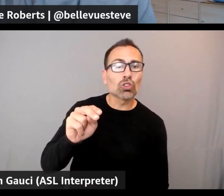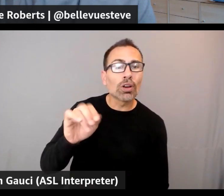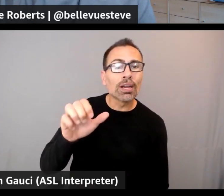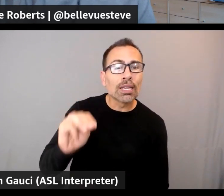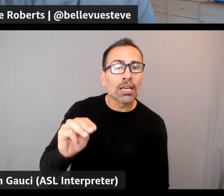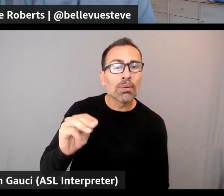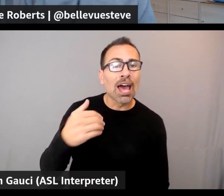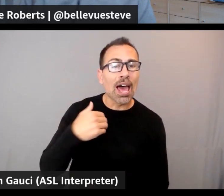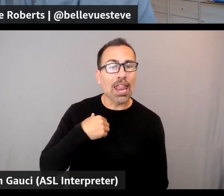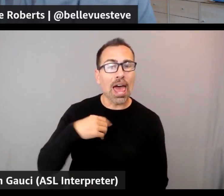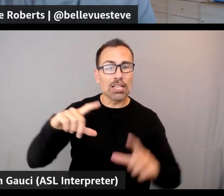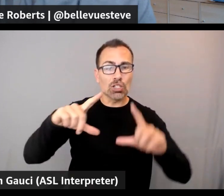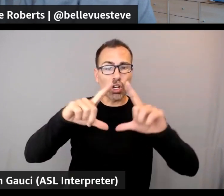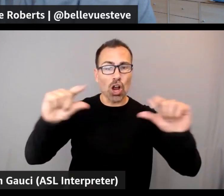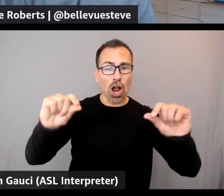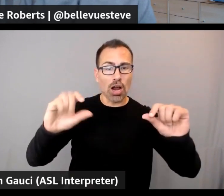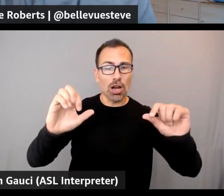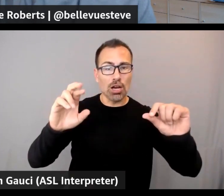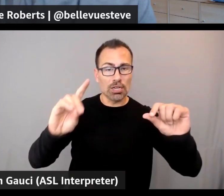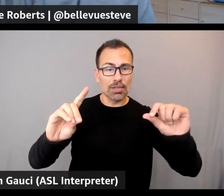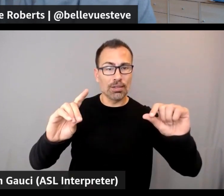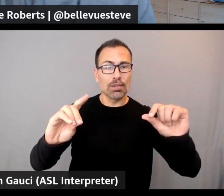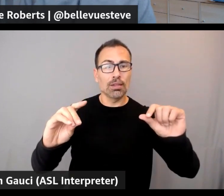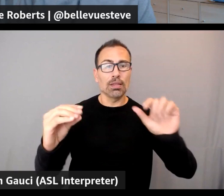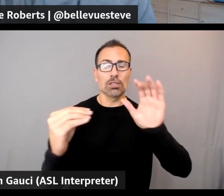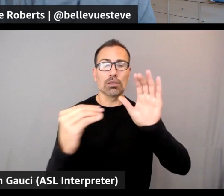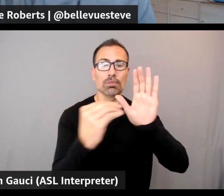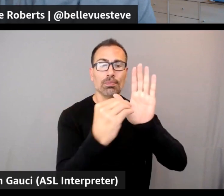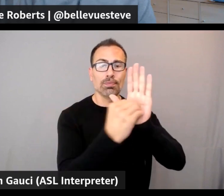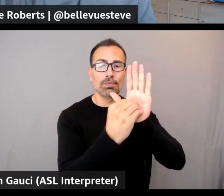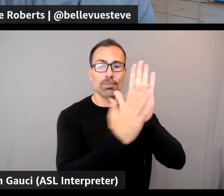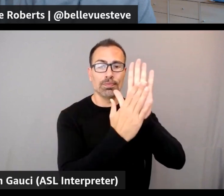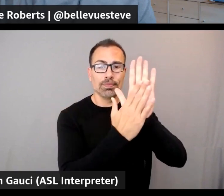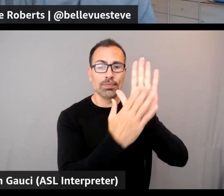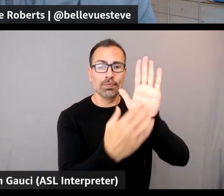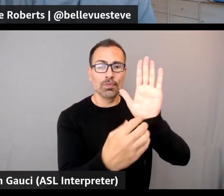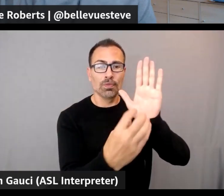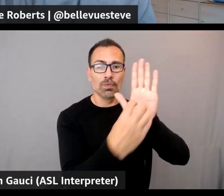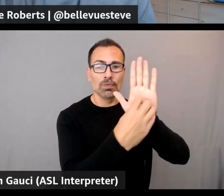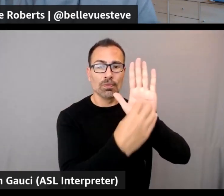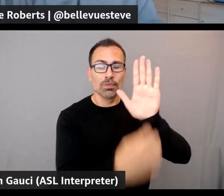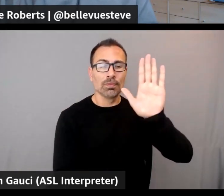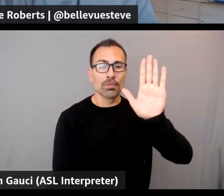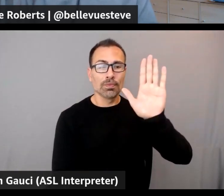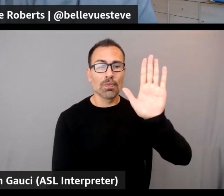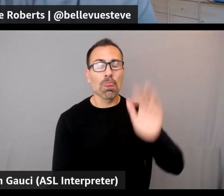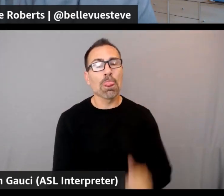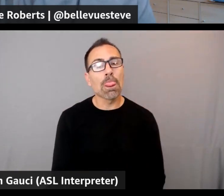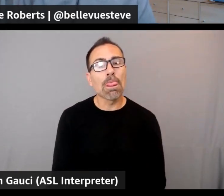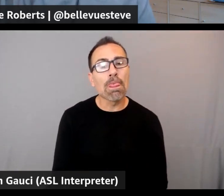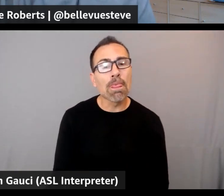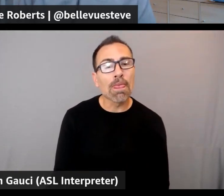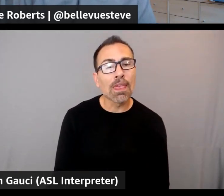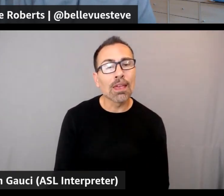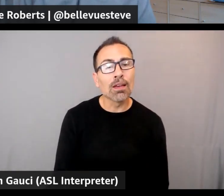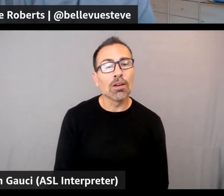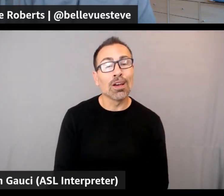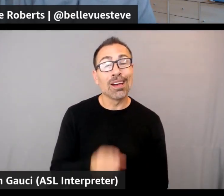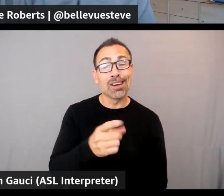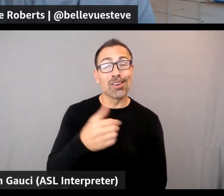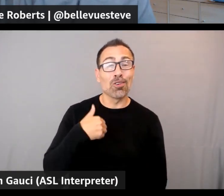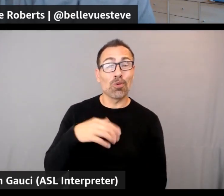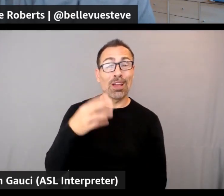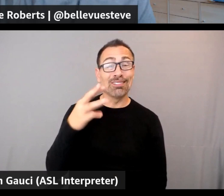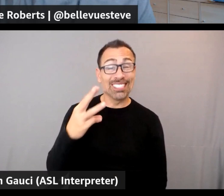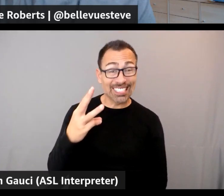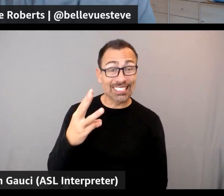is the card, Right. and this fits here basically. Okay. And we have 16 of those inside the